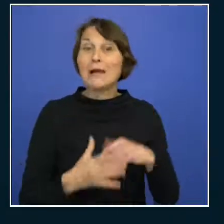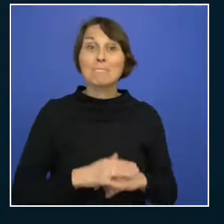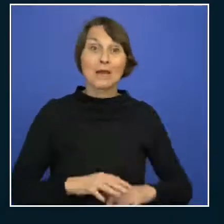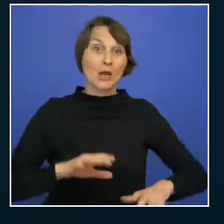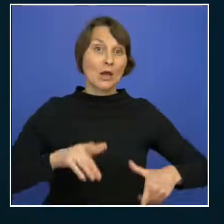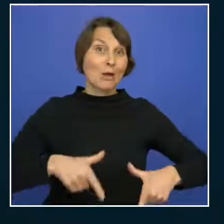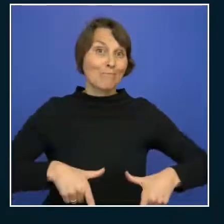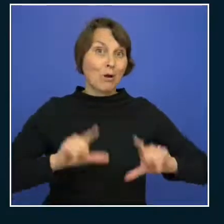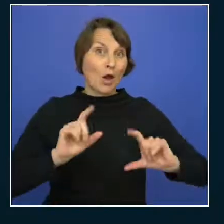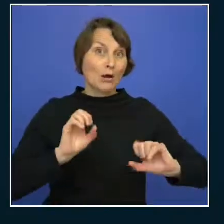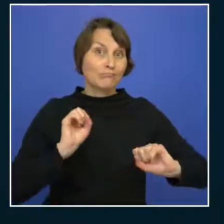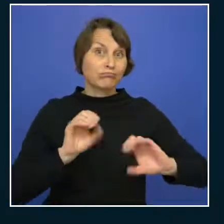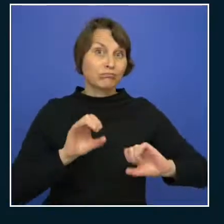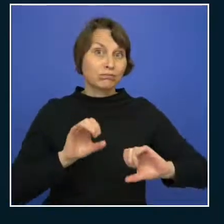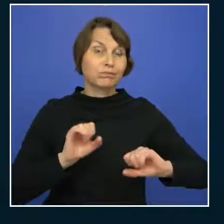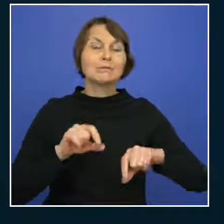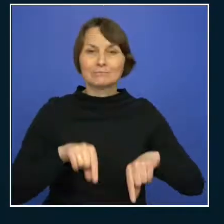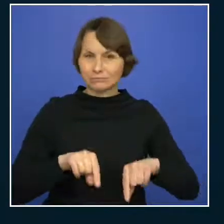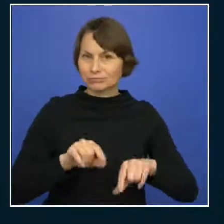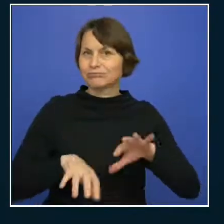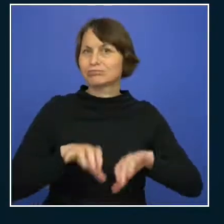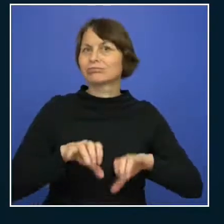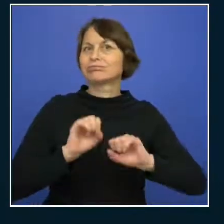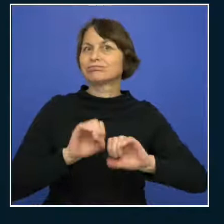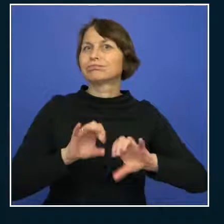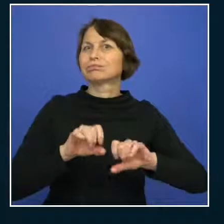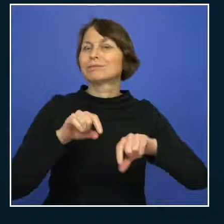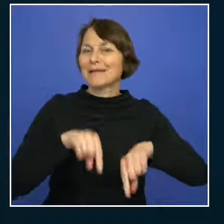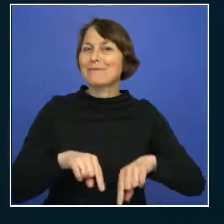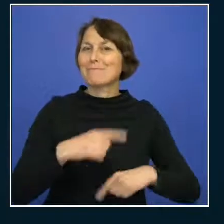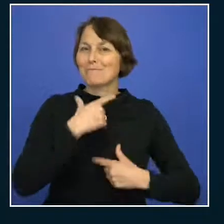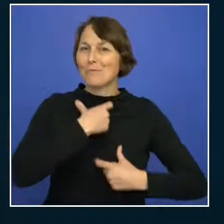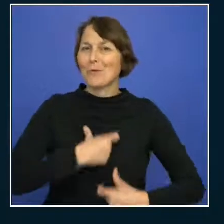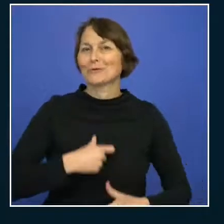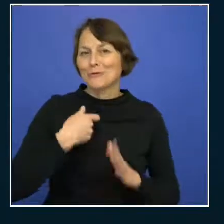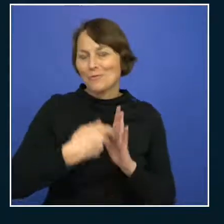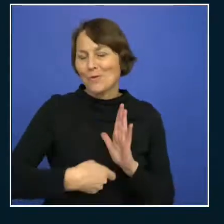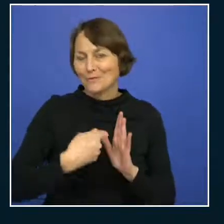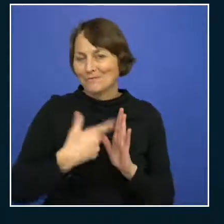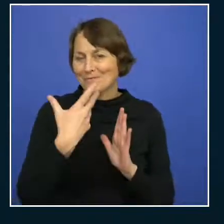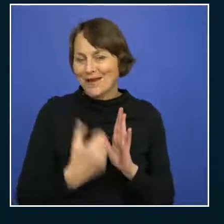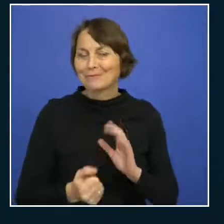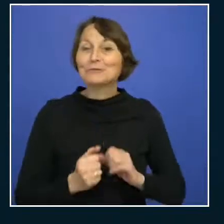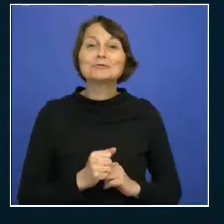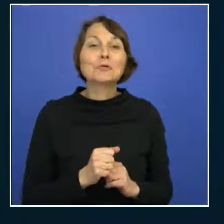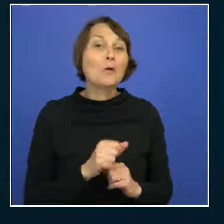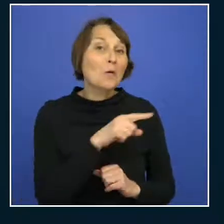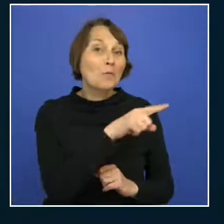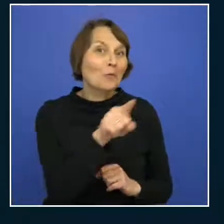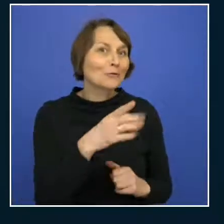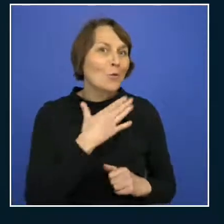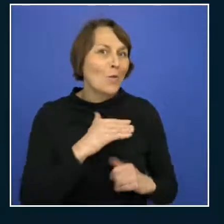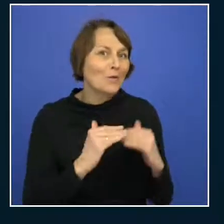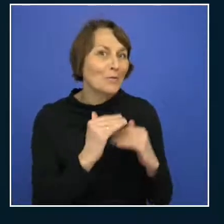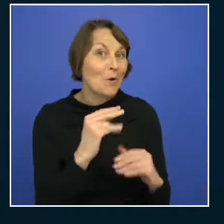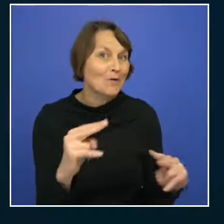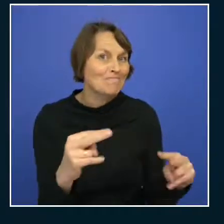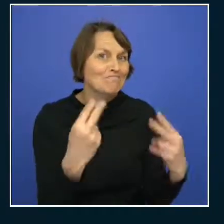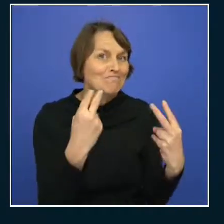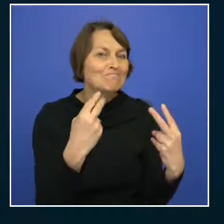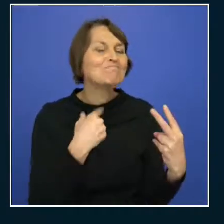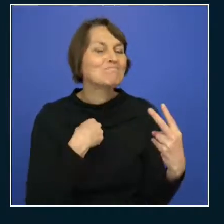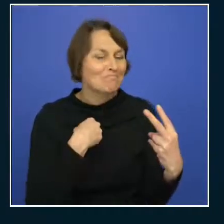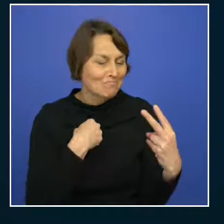in some of my projects, personal projects. So those users or listeners that want to learn more, they